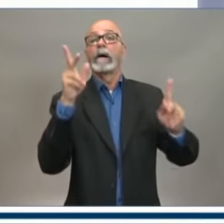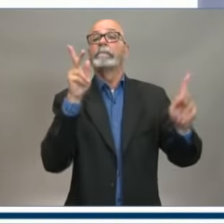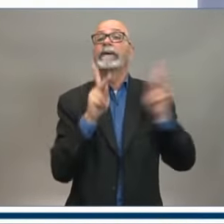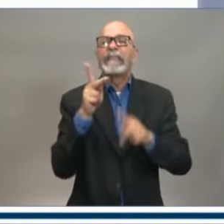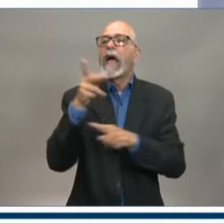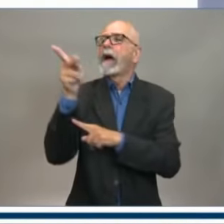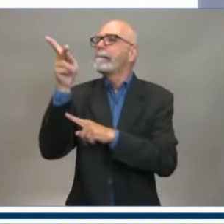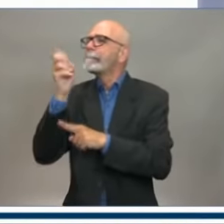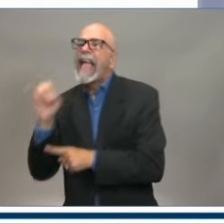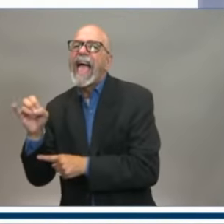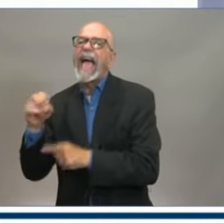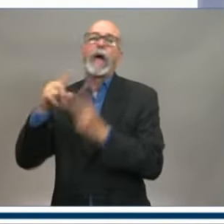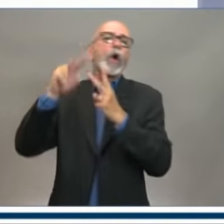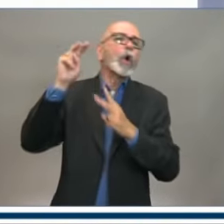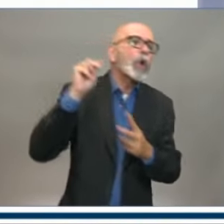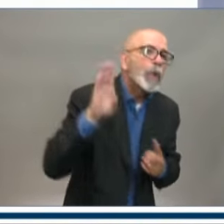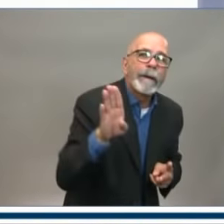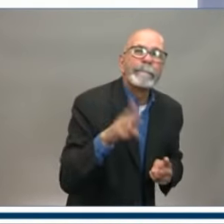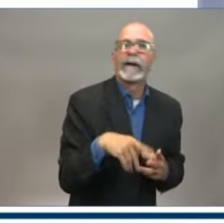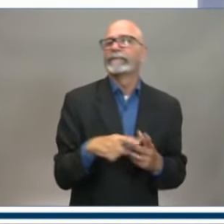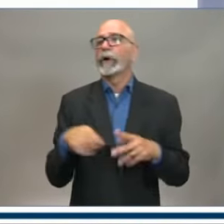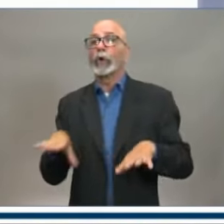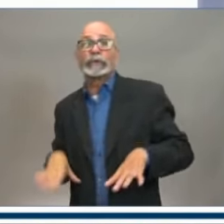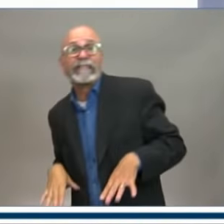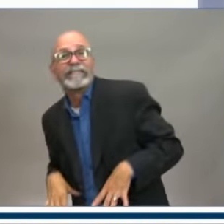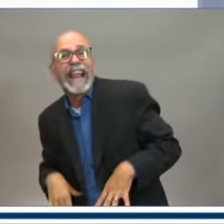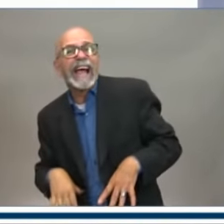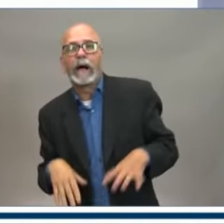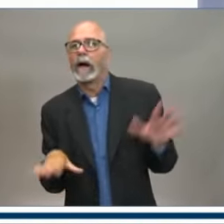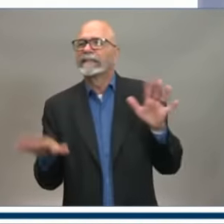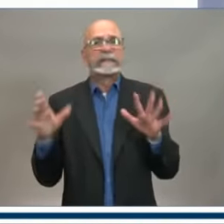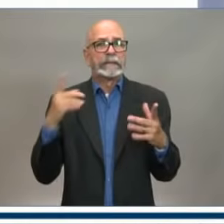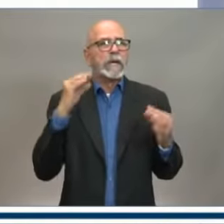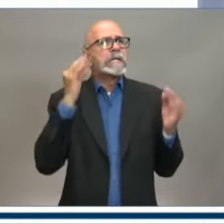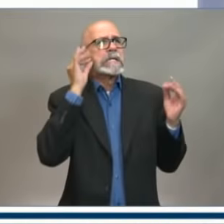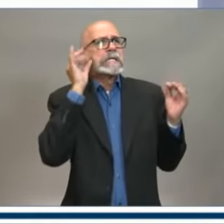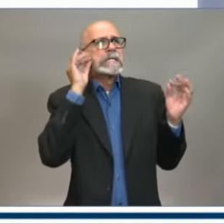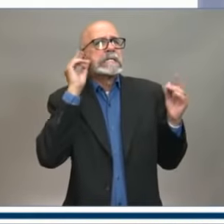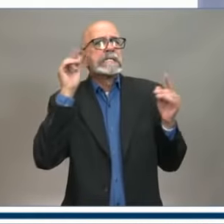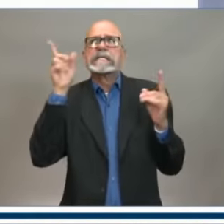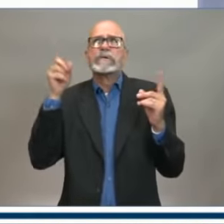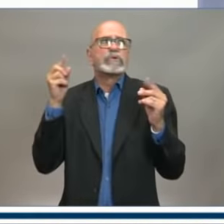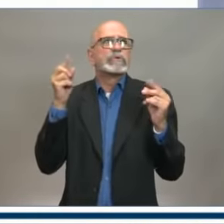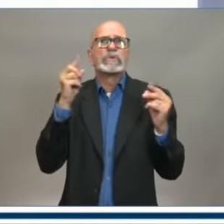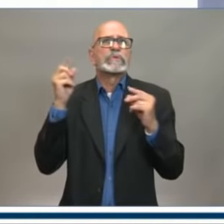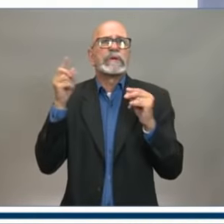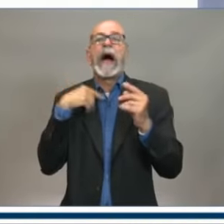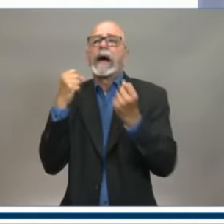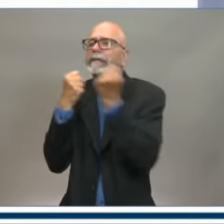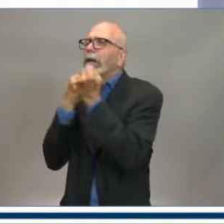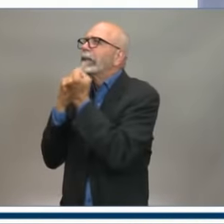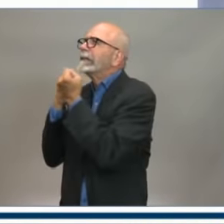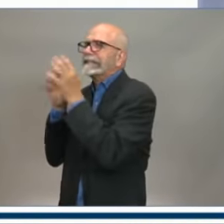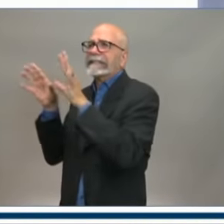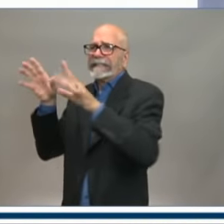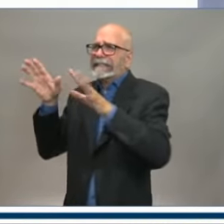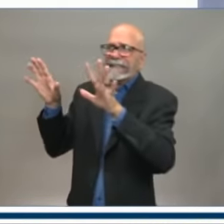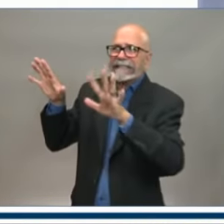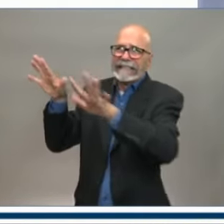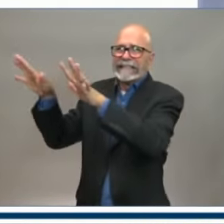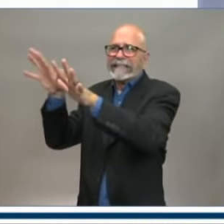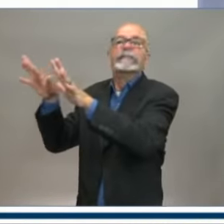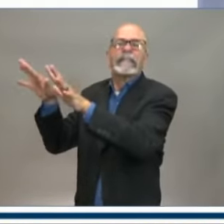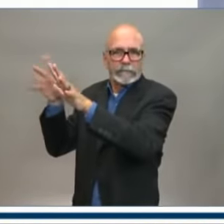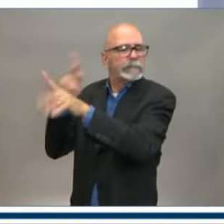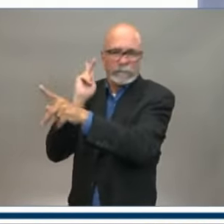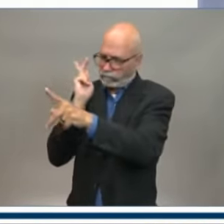support our collective citizens. We continue to do that, and we will continue to do it after we